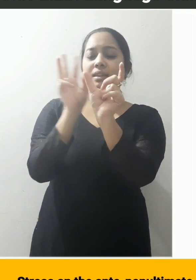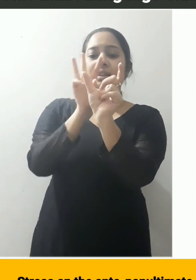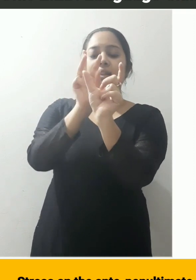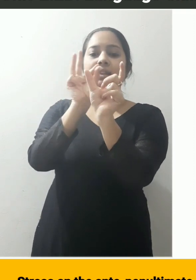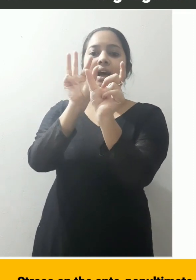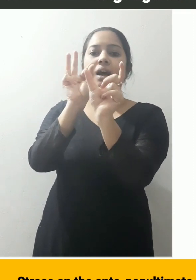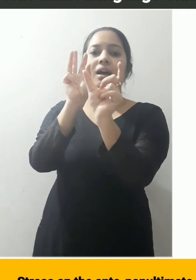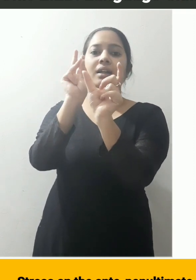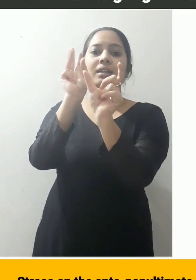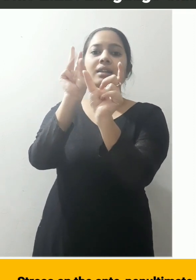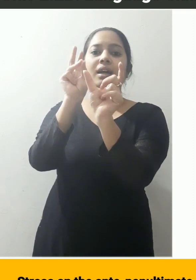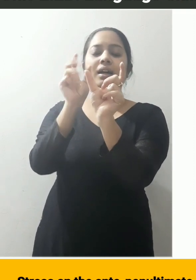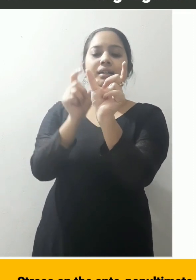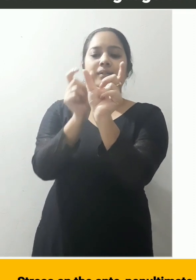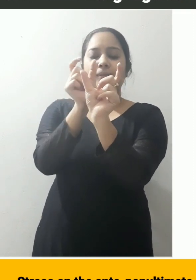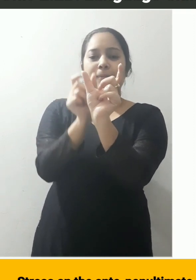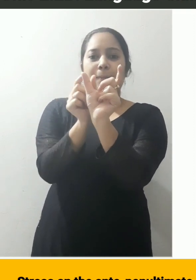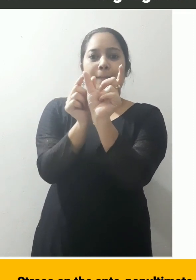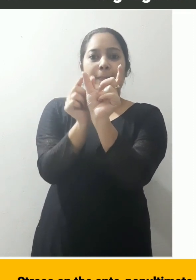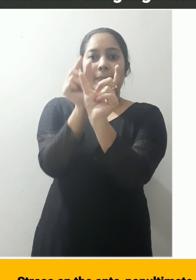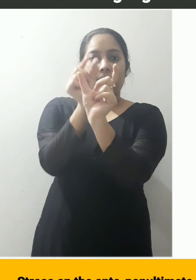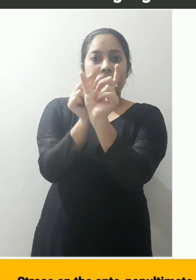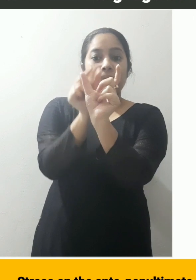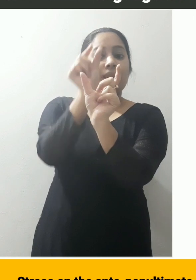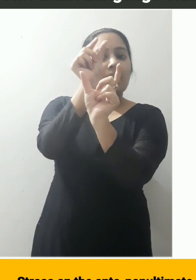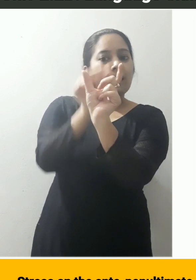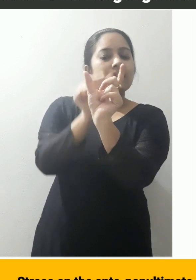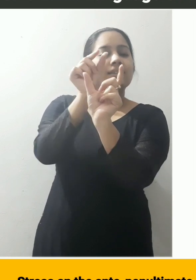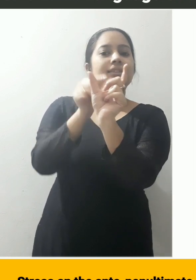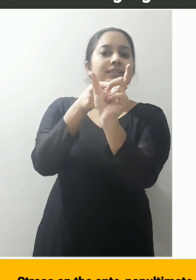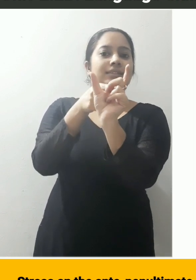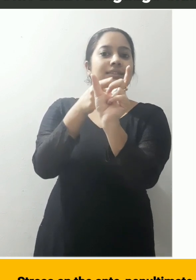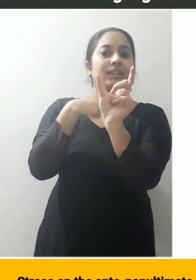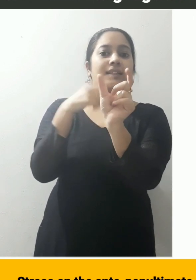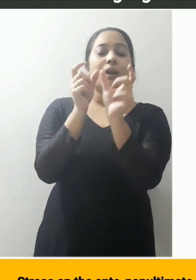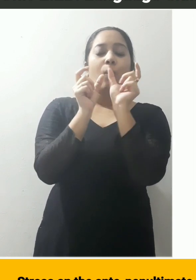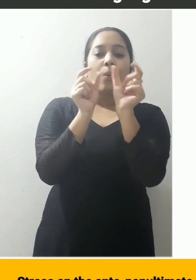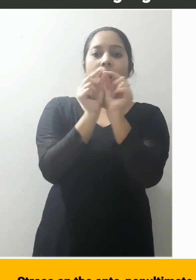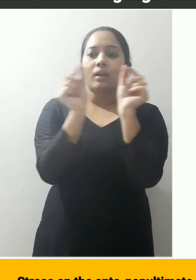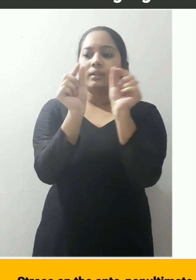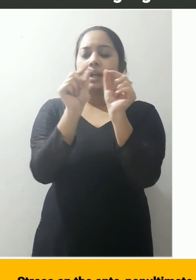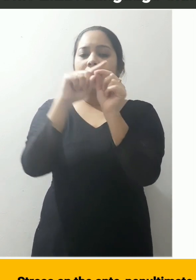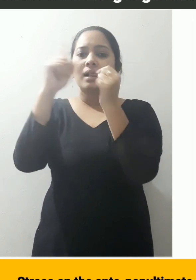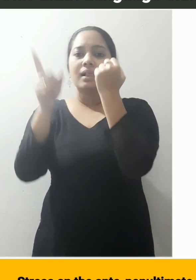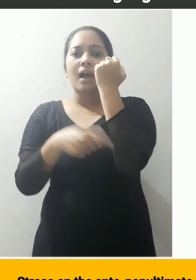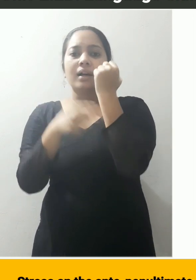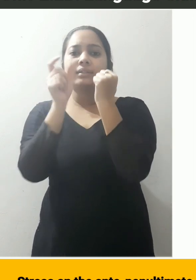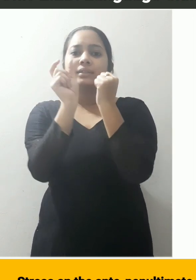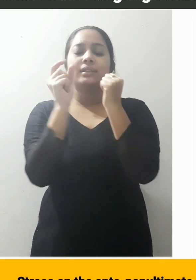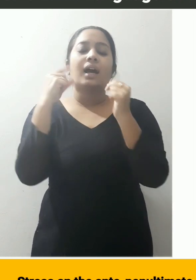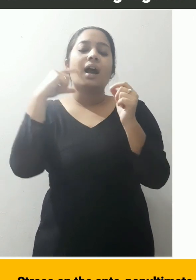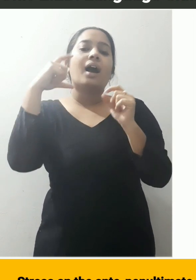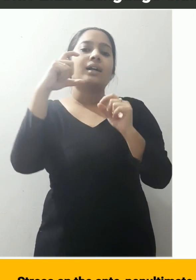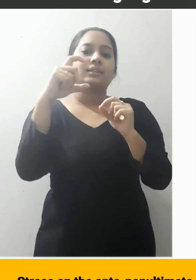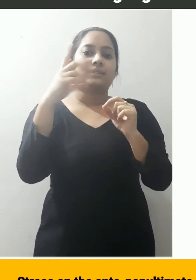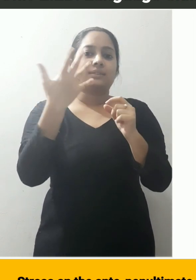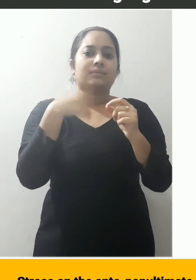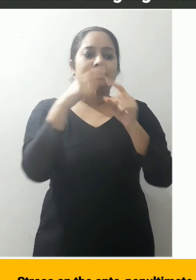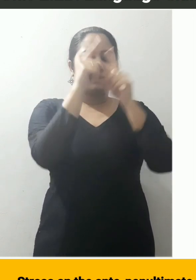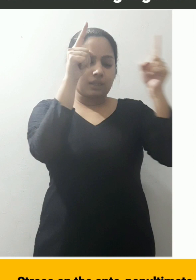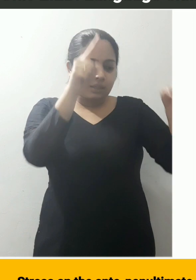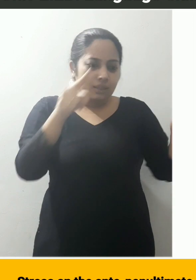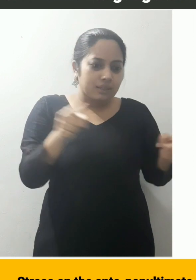end. Words ending in IC. Example: This graphic card of